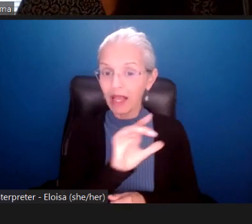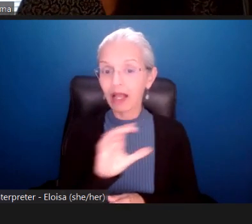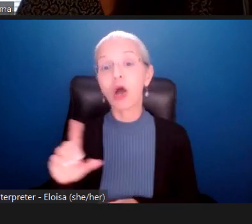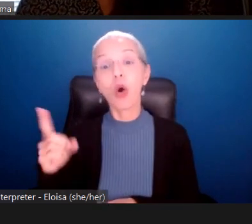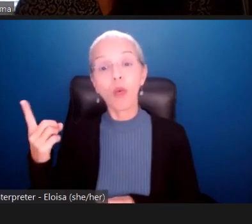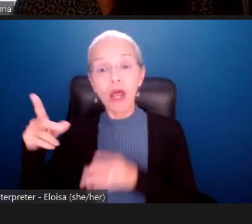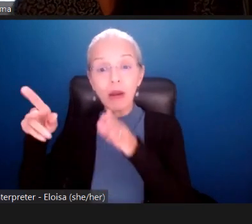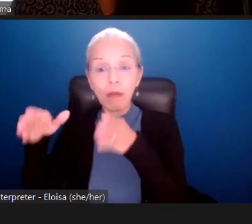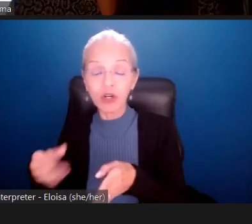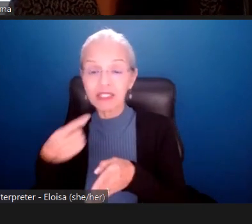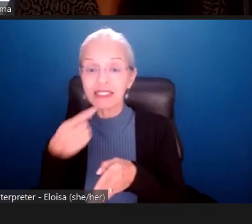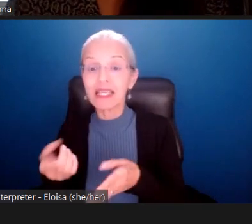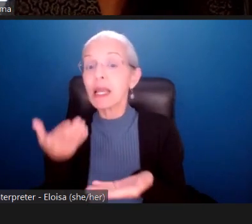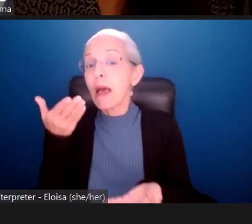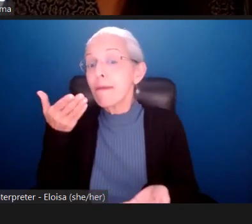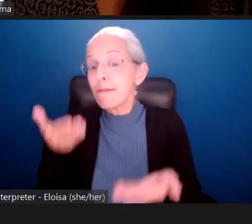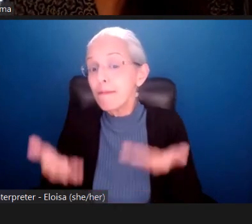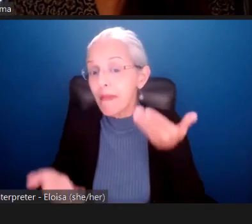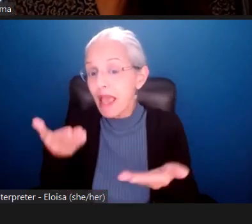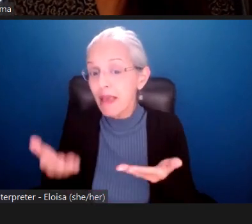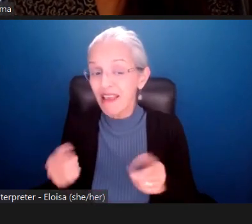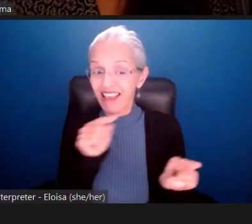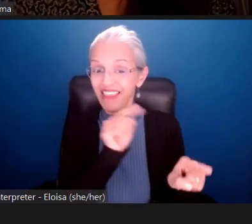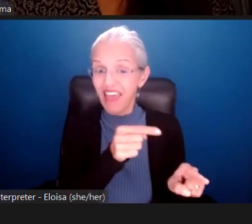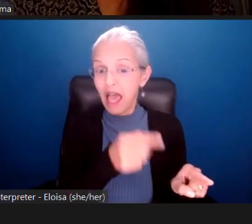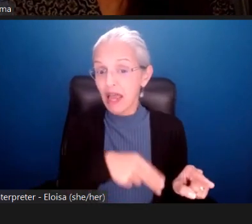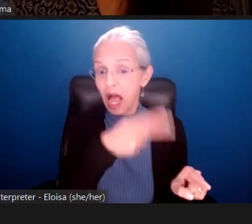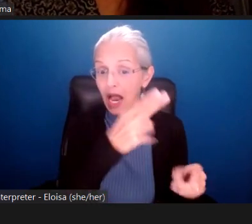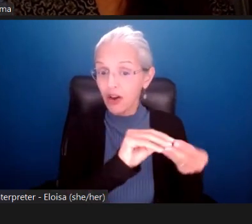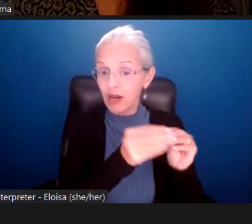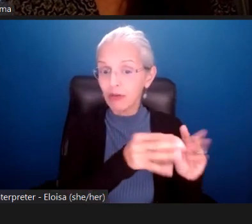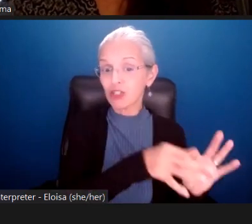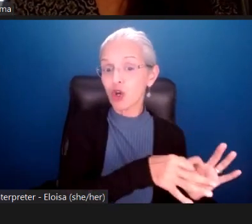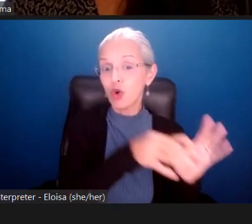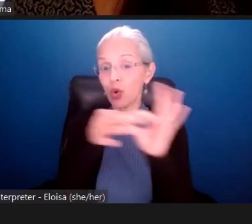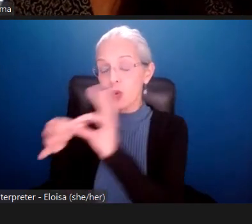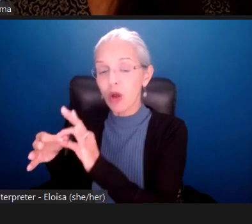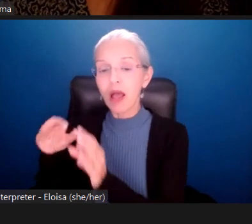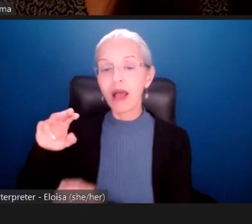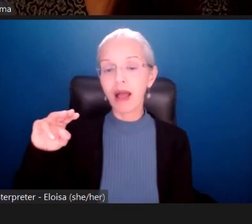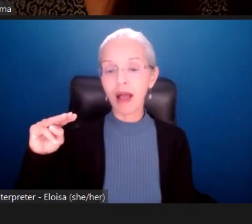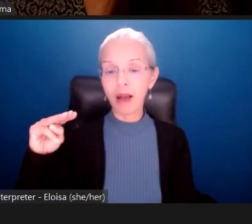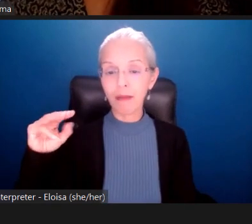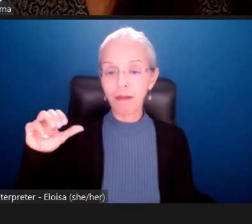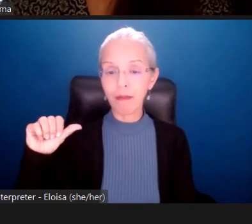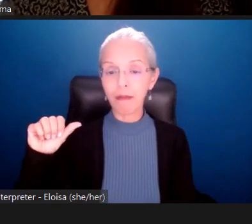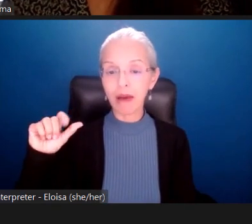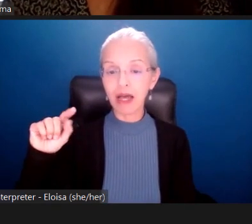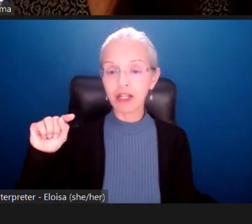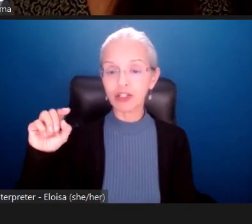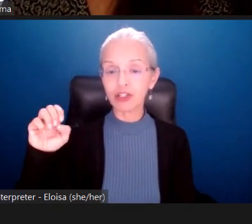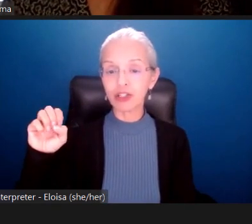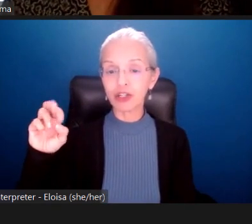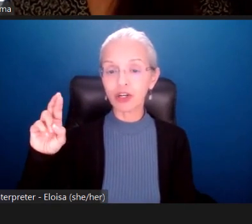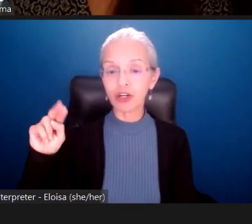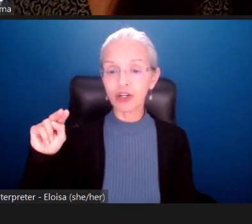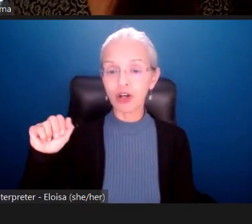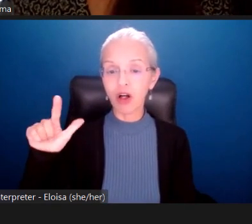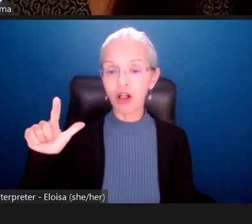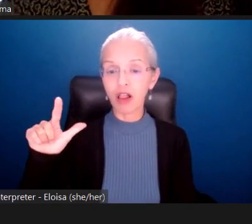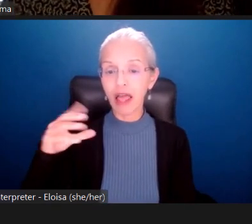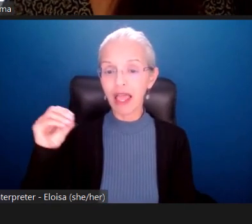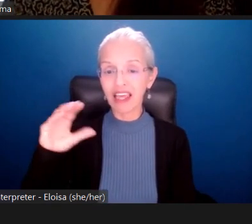do you think maybe it is related to the maternal and child health program itself?